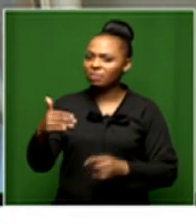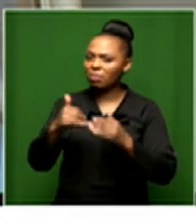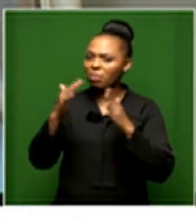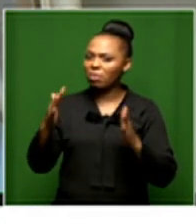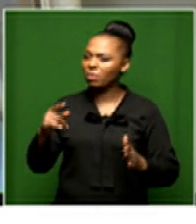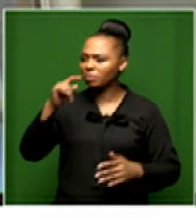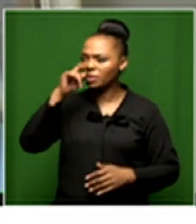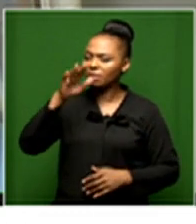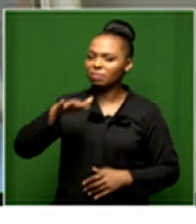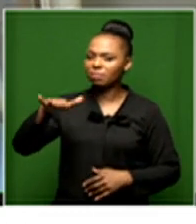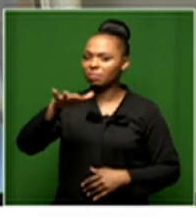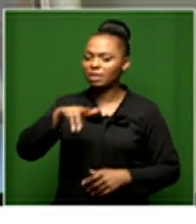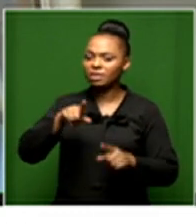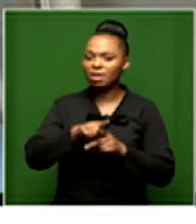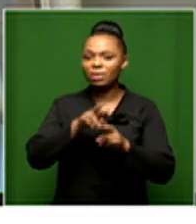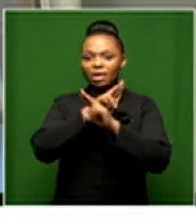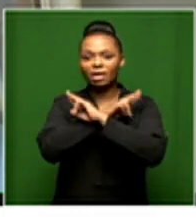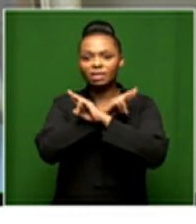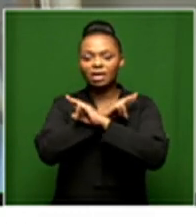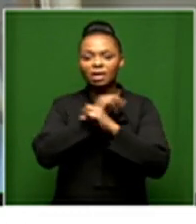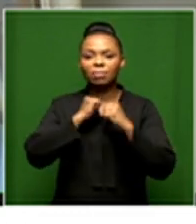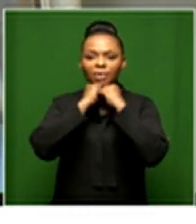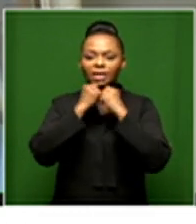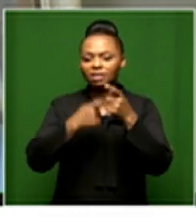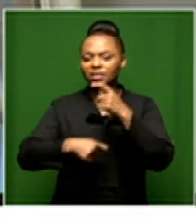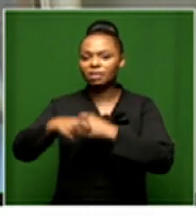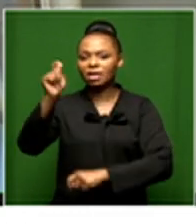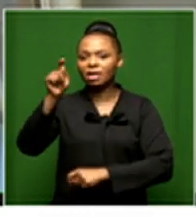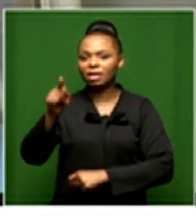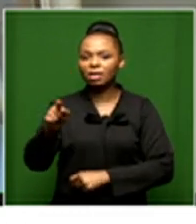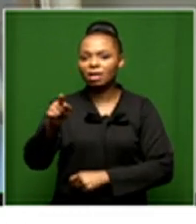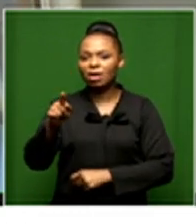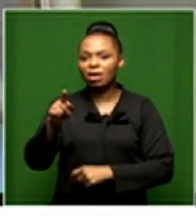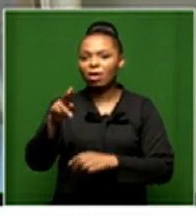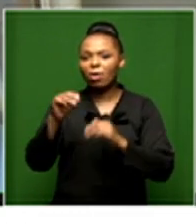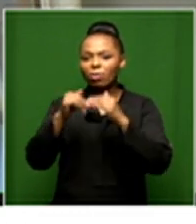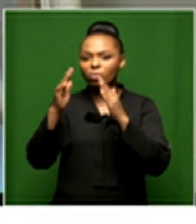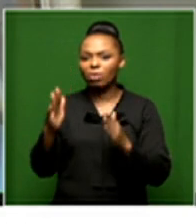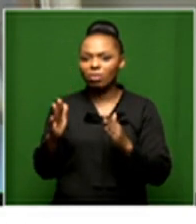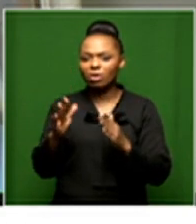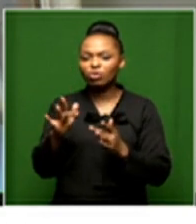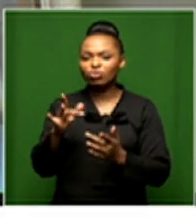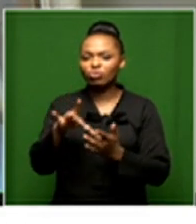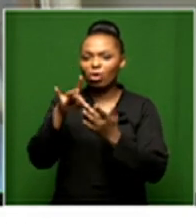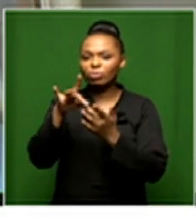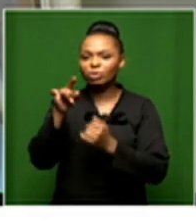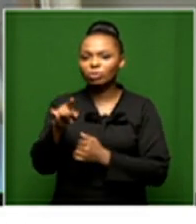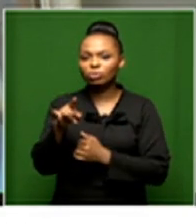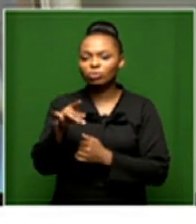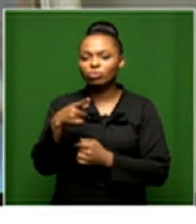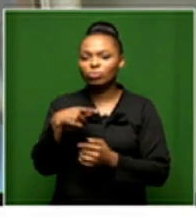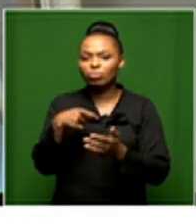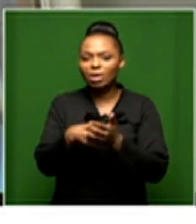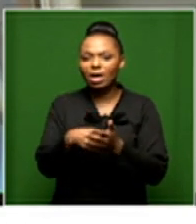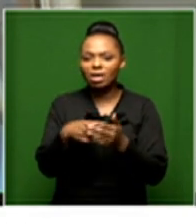their retired parents are also selling their homes, and they are choosing to buy properties, often smaller, perhaps in the same complex